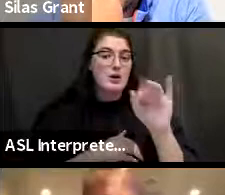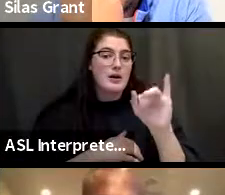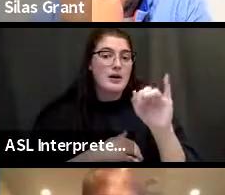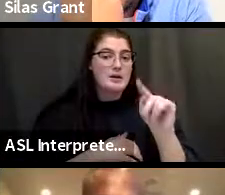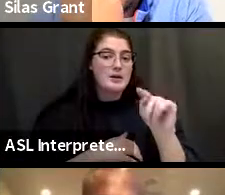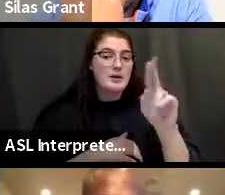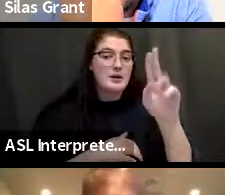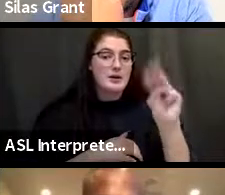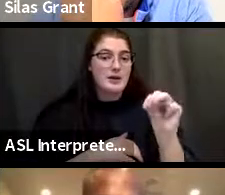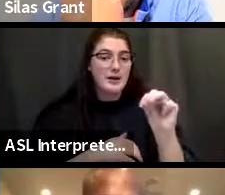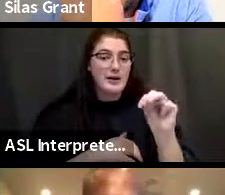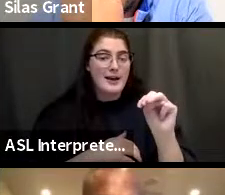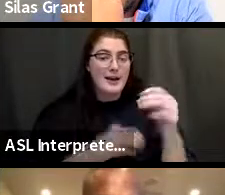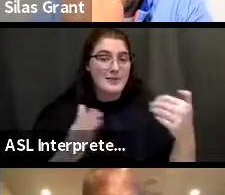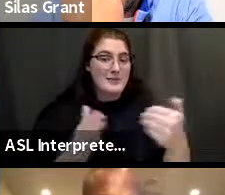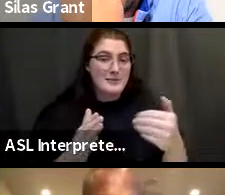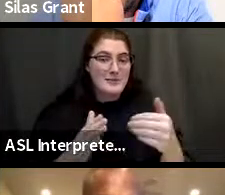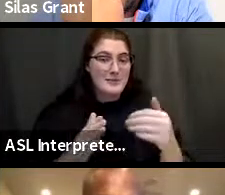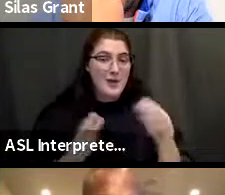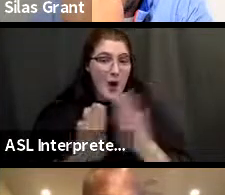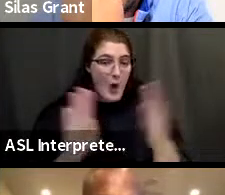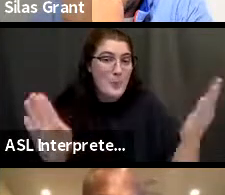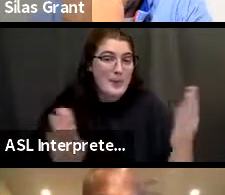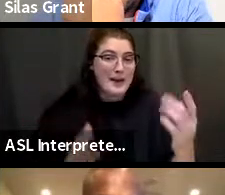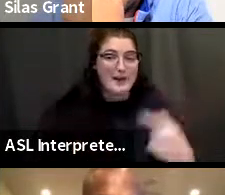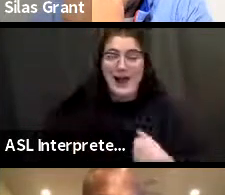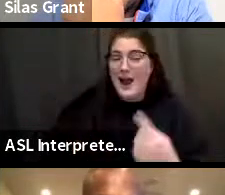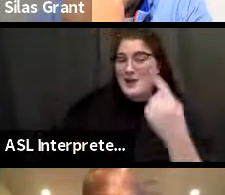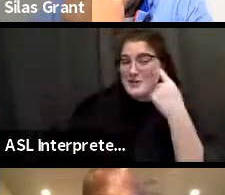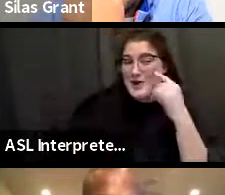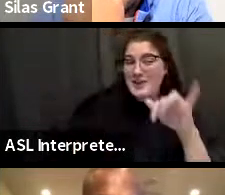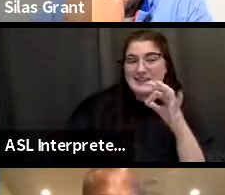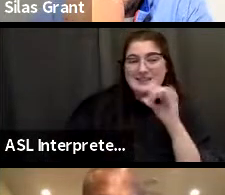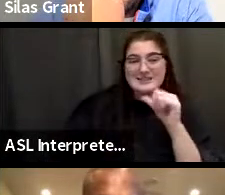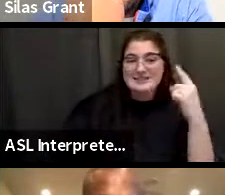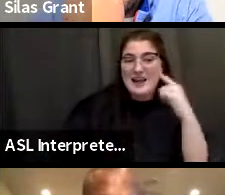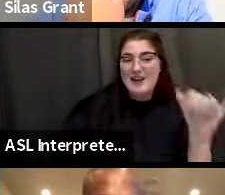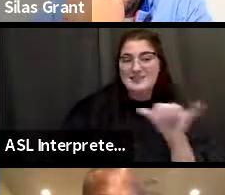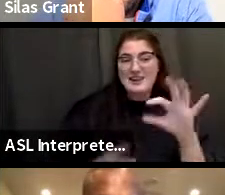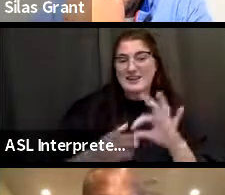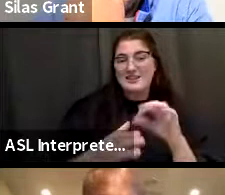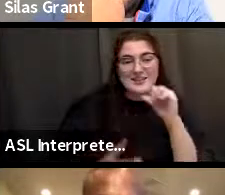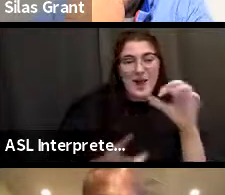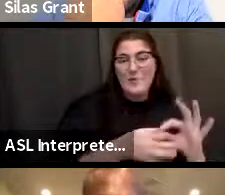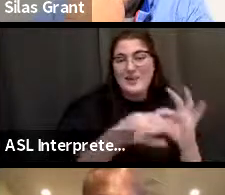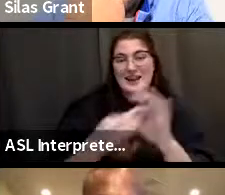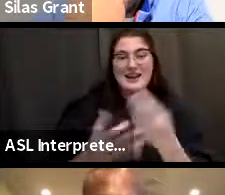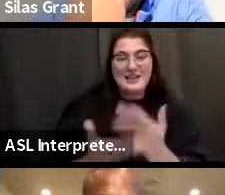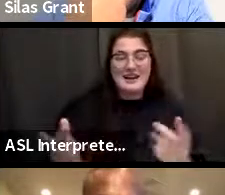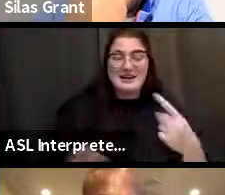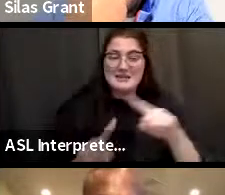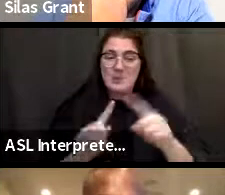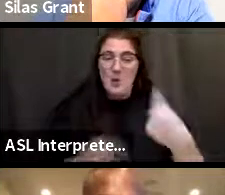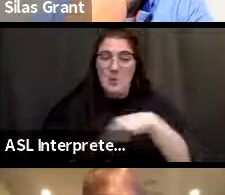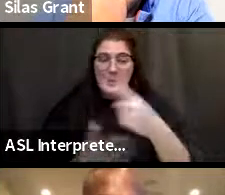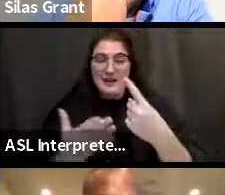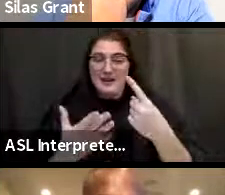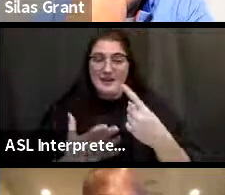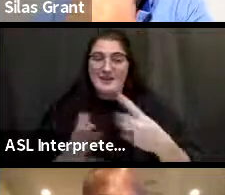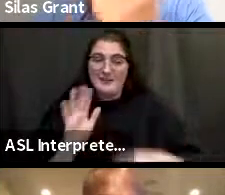know that those sound like unrelated items, but I think a lot of us discovered that we really liked the Arboretum quite a lot during